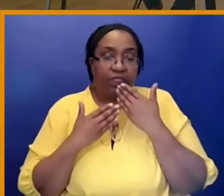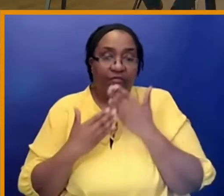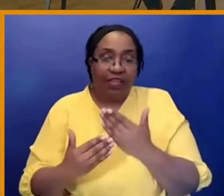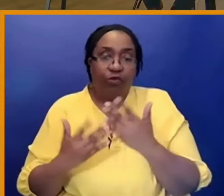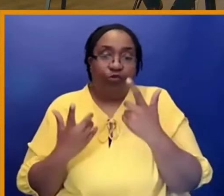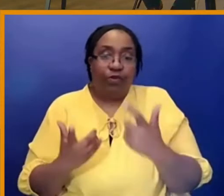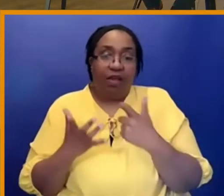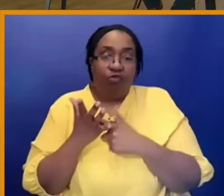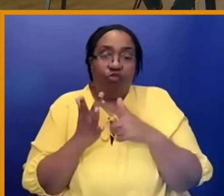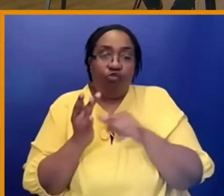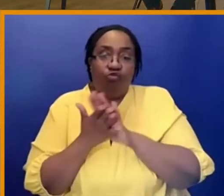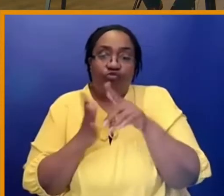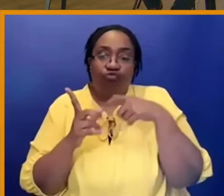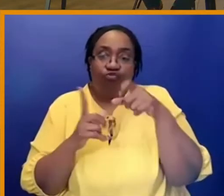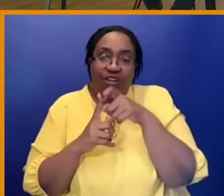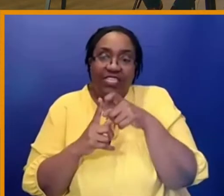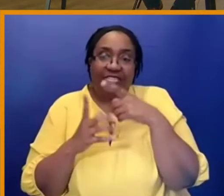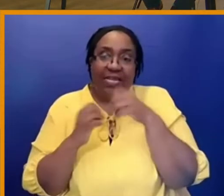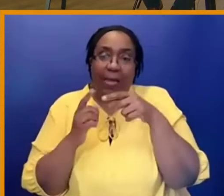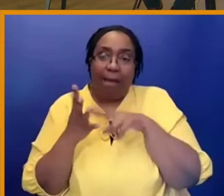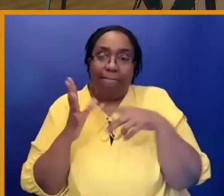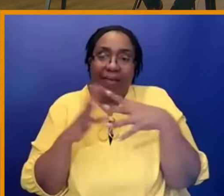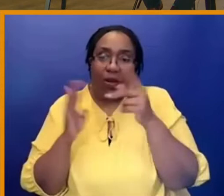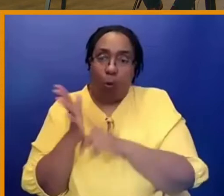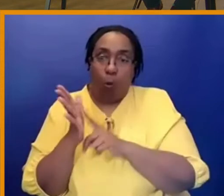Benwell to summate on behalf of the motion.